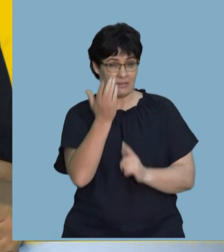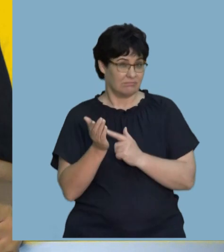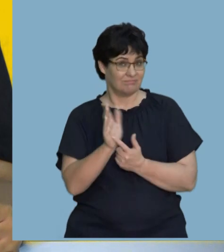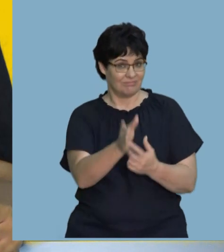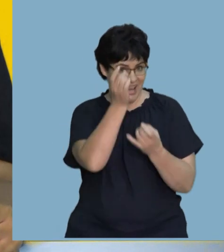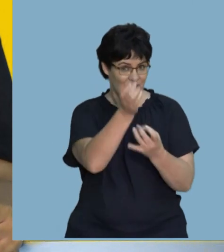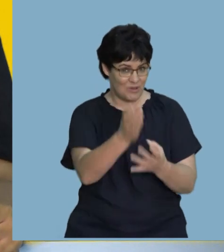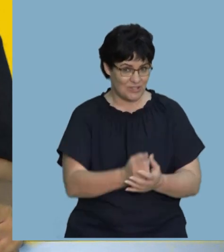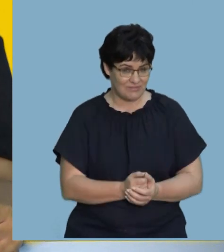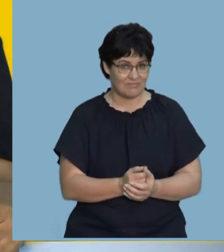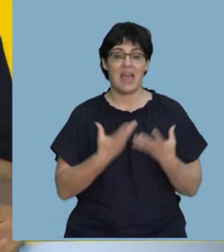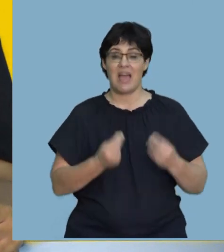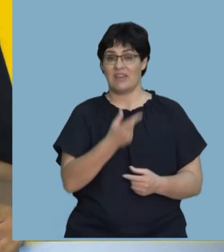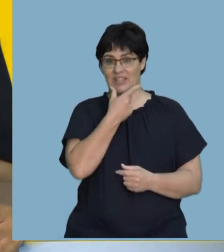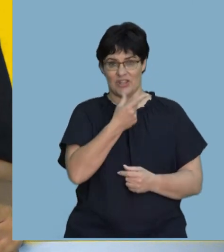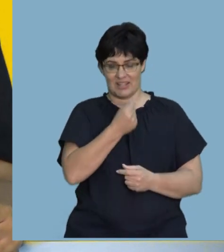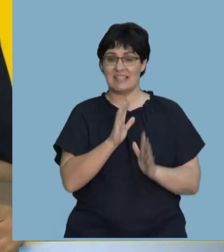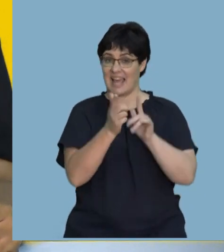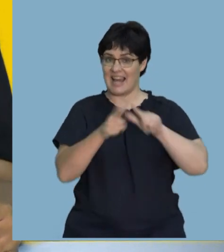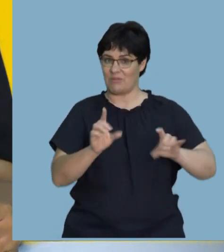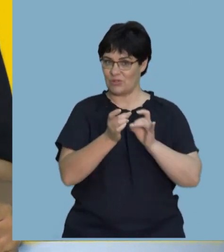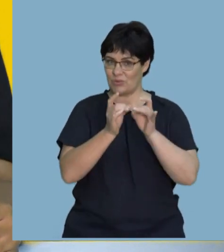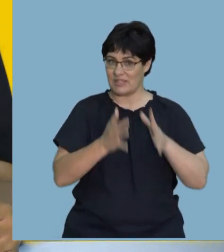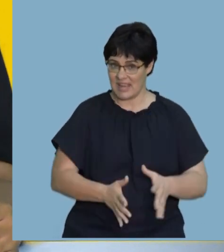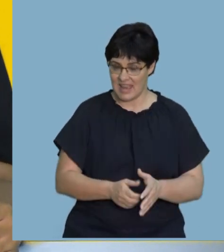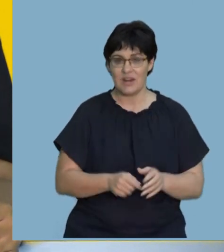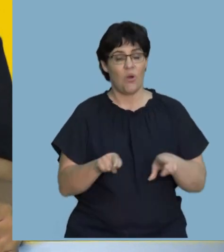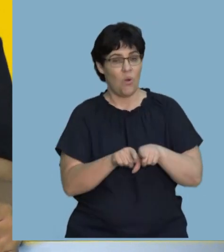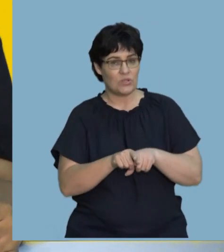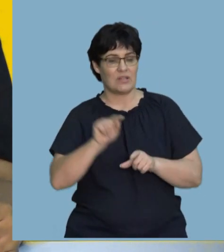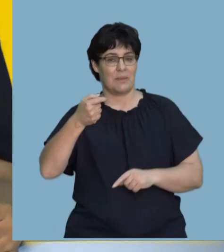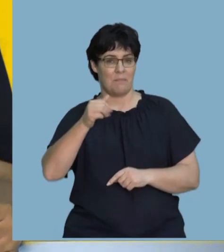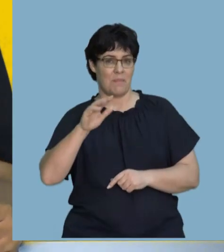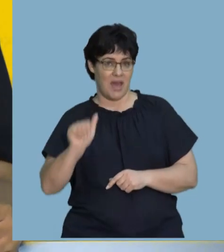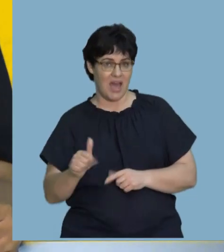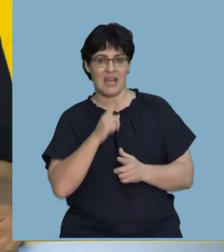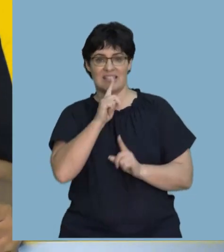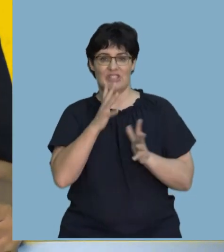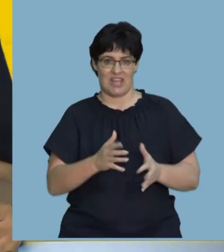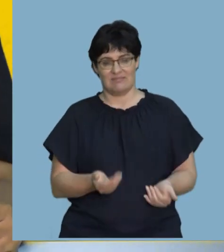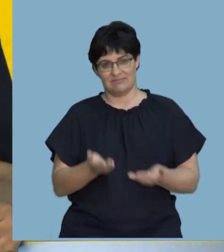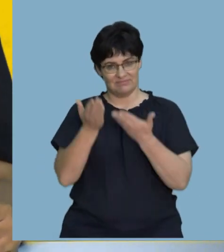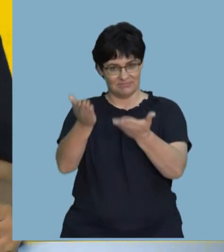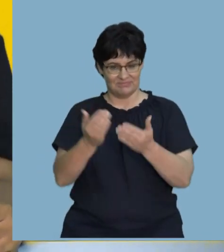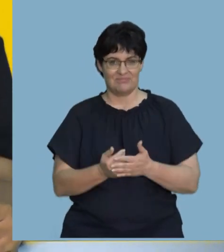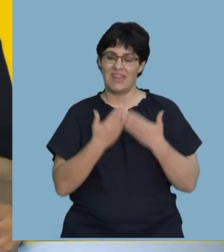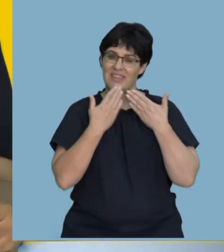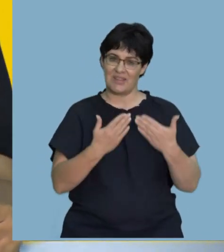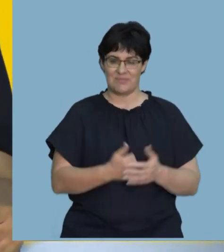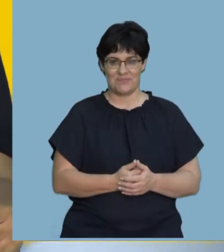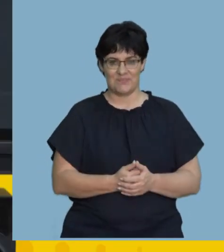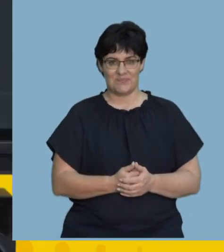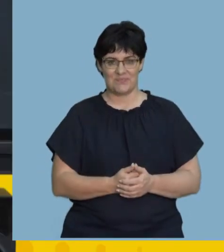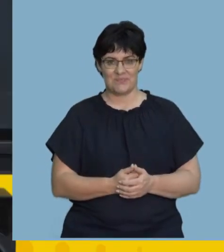in the show. I've got Nicolene, our sign language interpreter, as well as Temba, our teacher. Thank you so much, guys, and over to